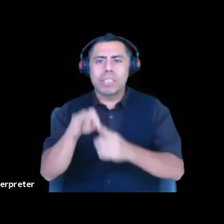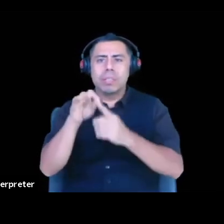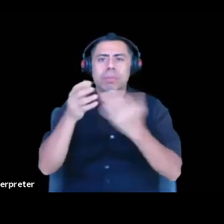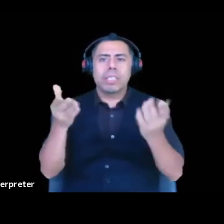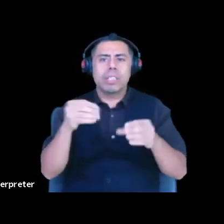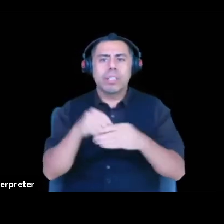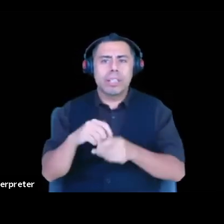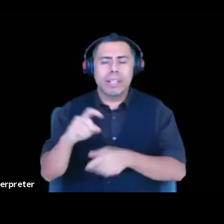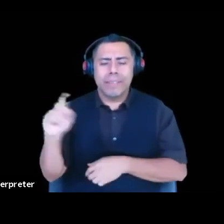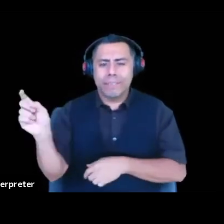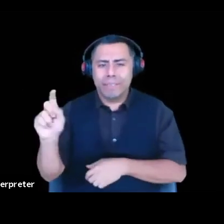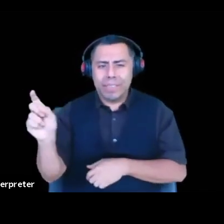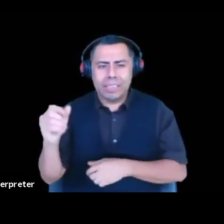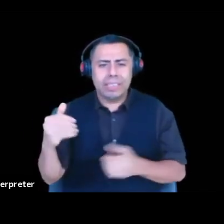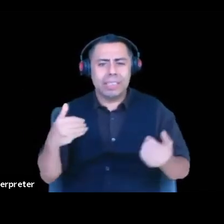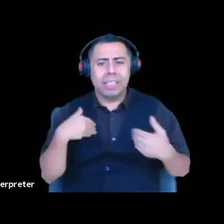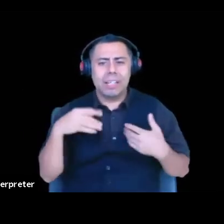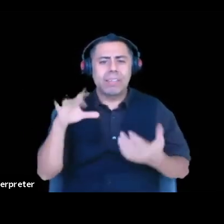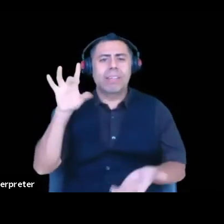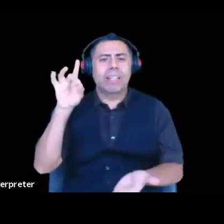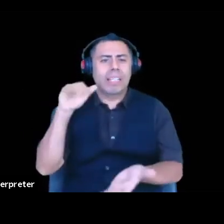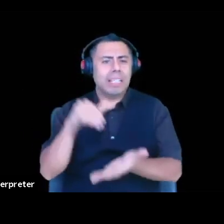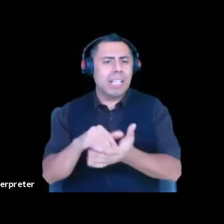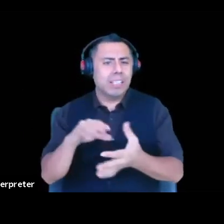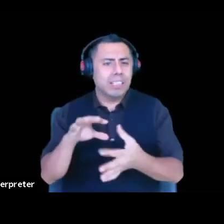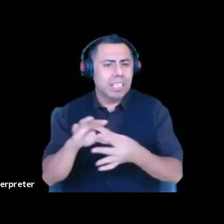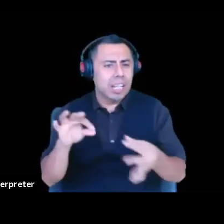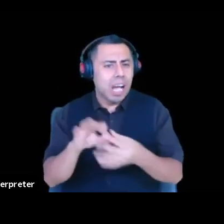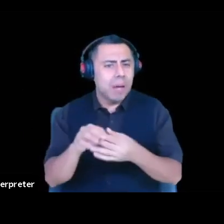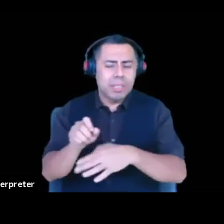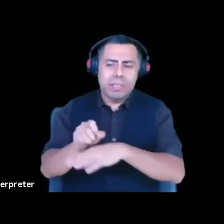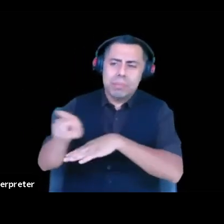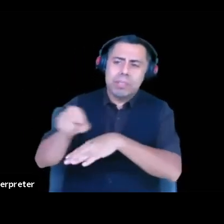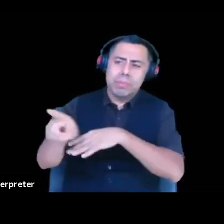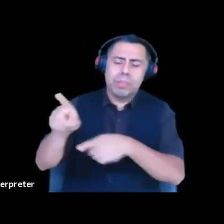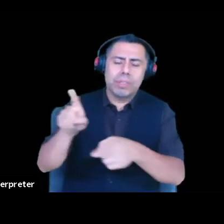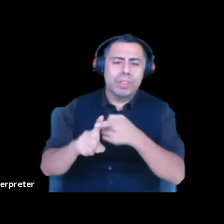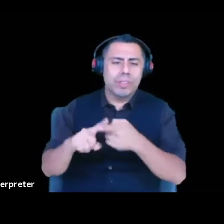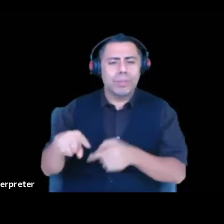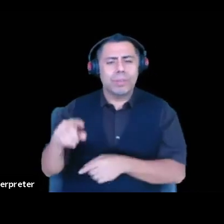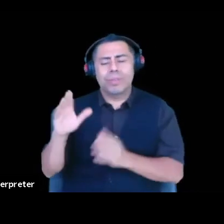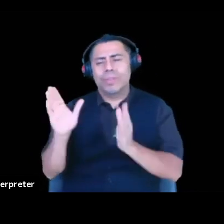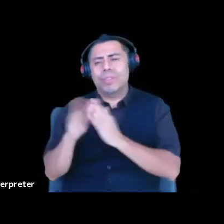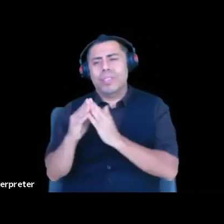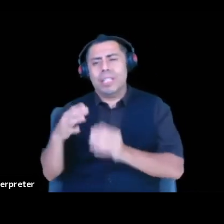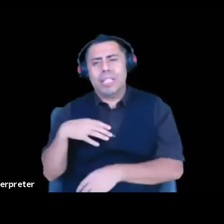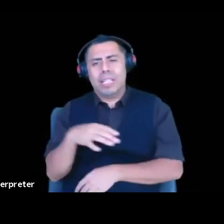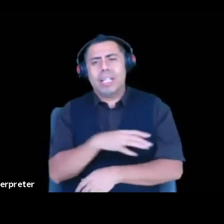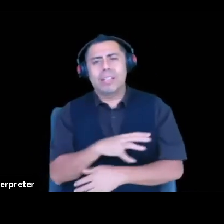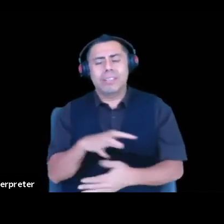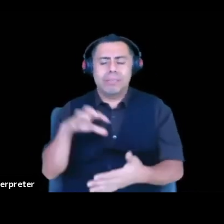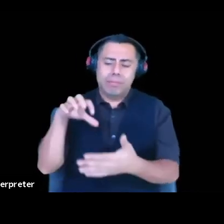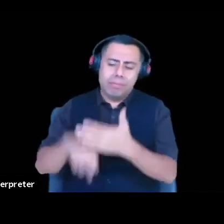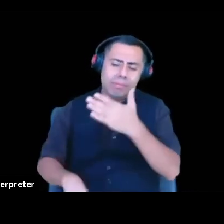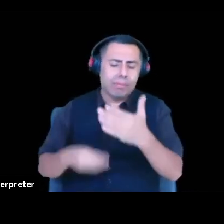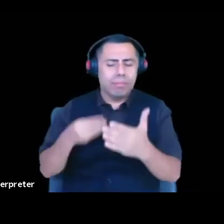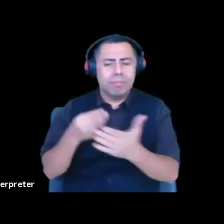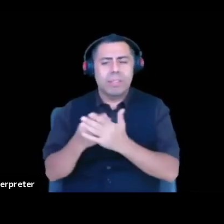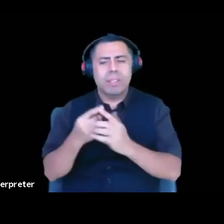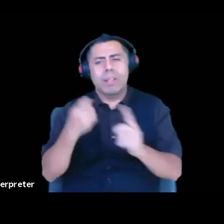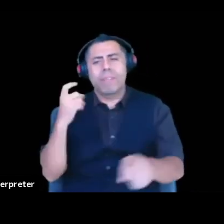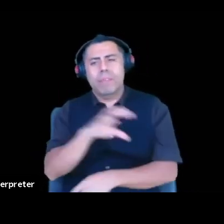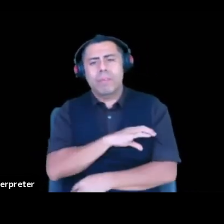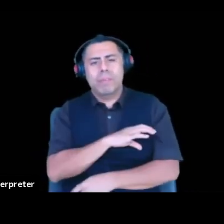8,000 comments to city council to say, defund the police, don't give them any more money. They have